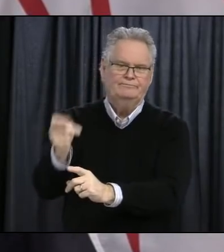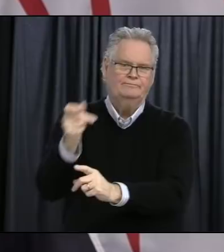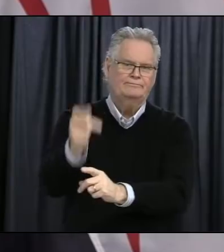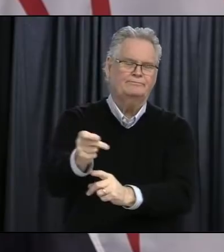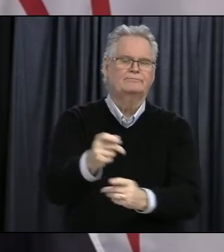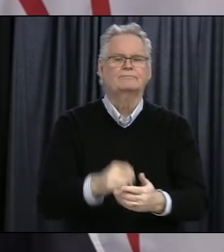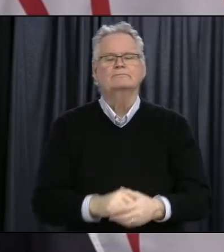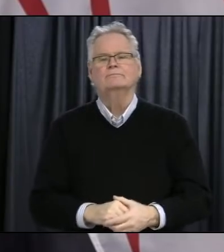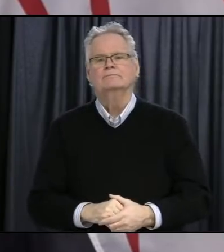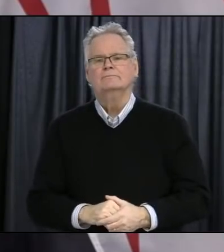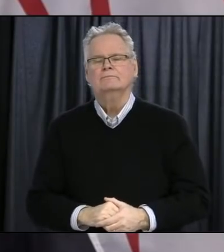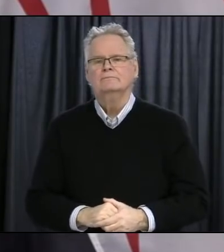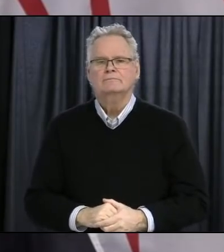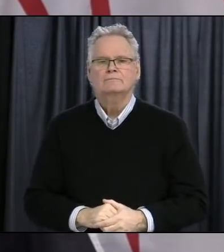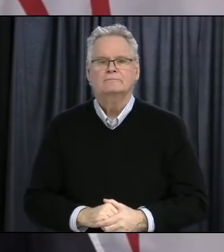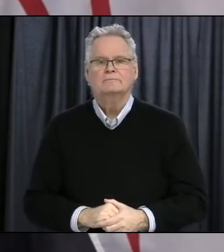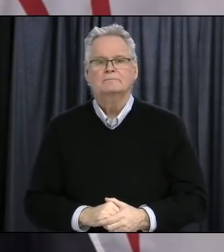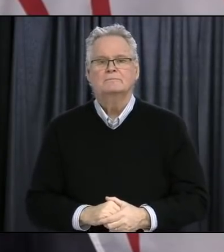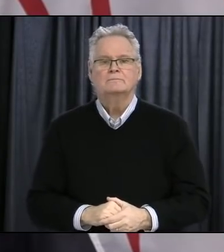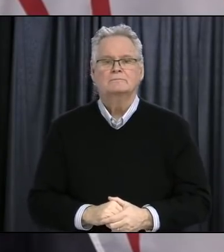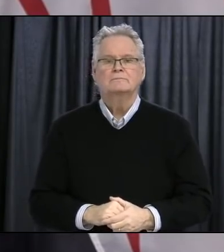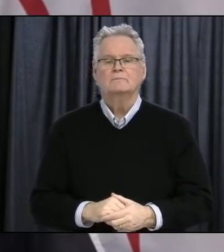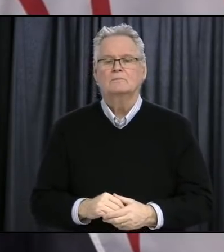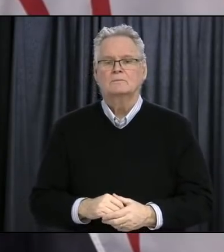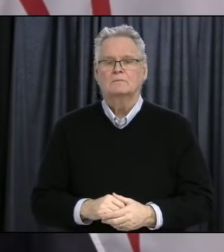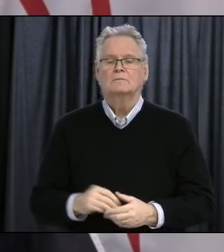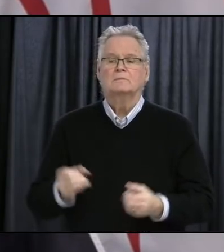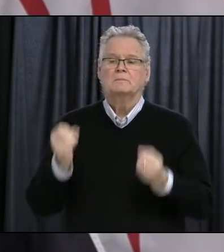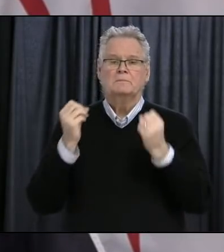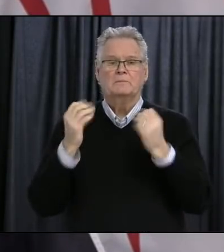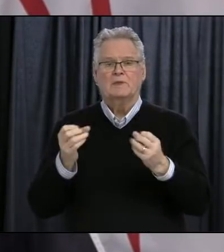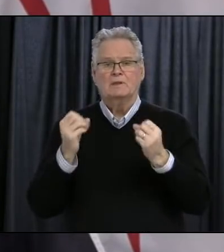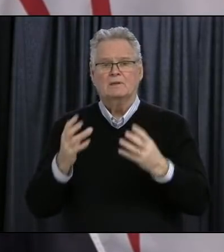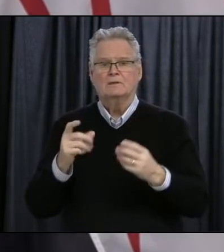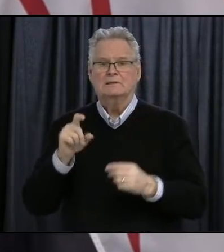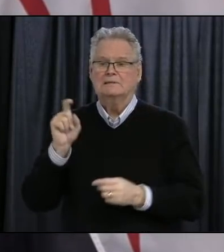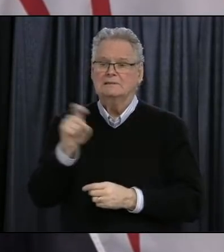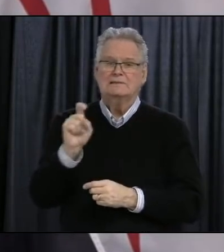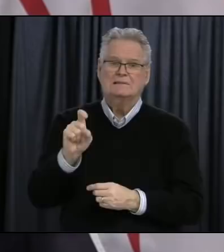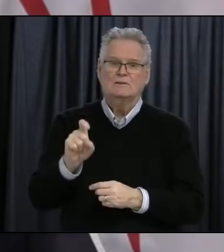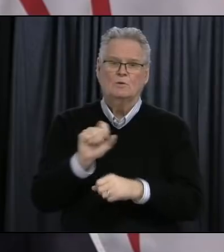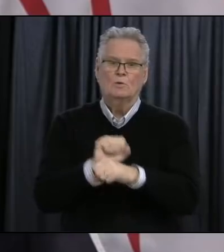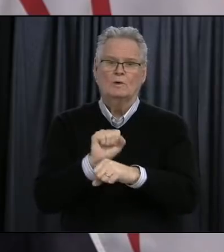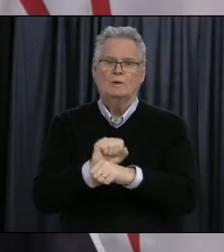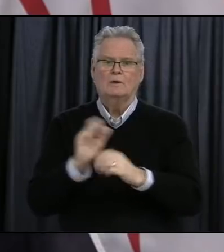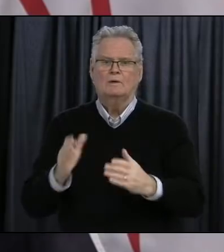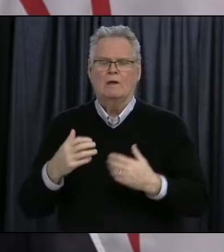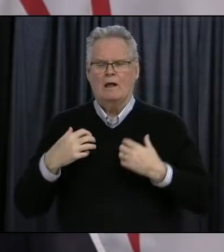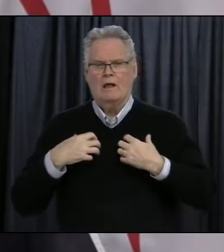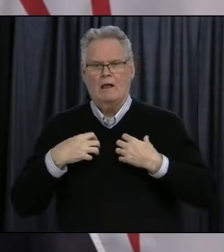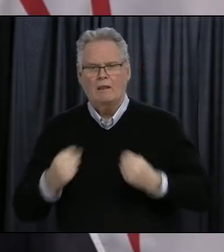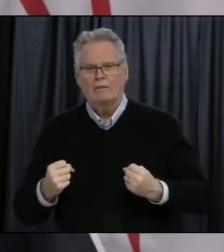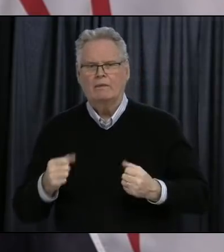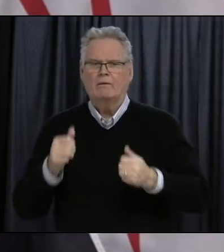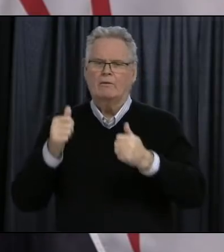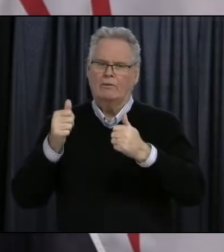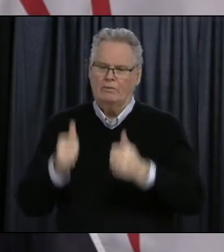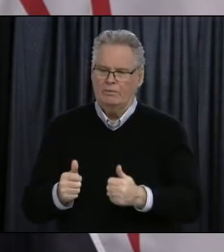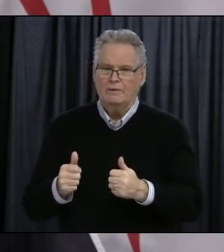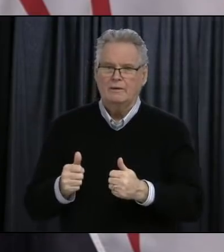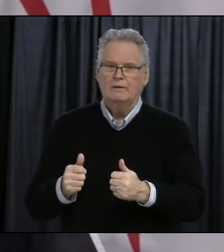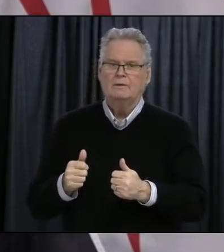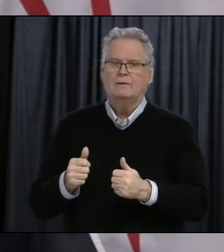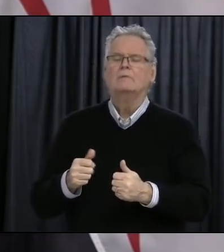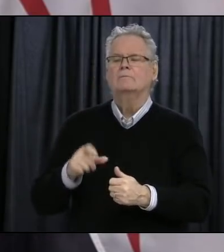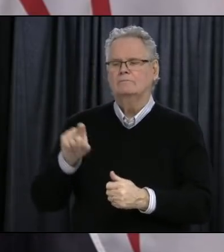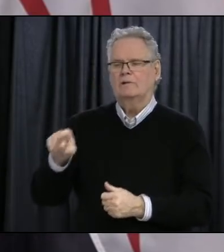of severe illness from COVID due to advanced age. When pre-registering, home support workers will need to indicate if they are employed